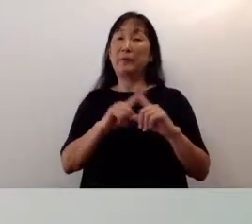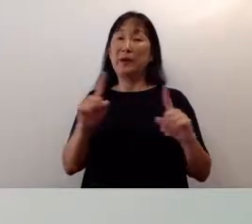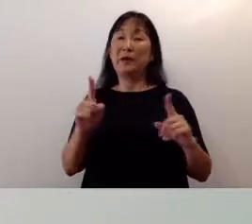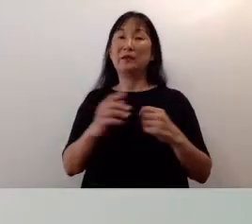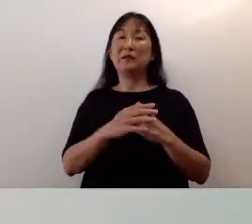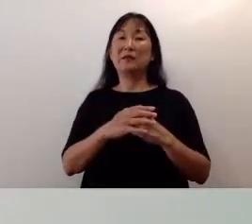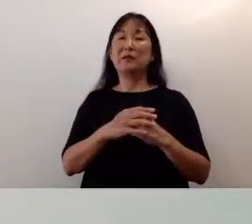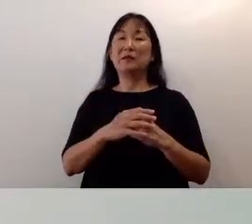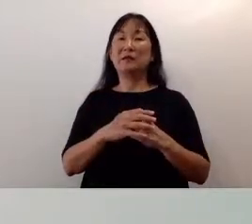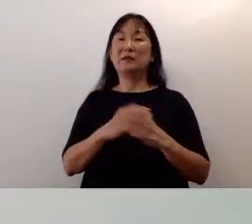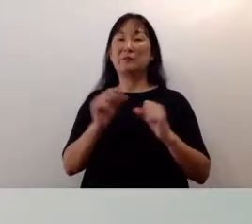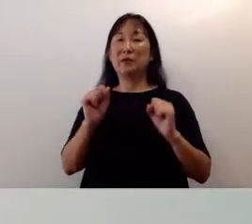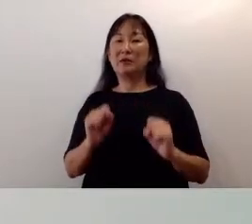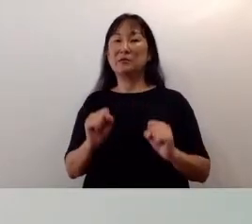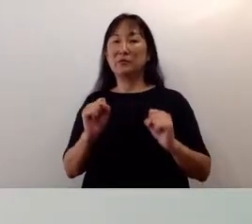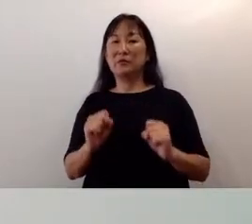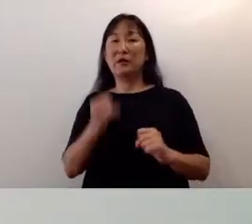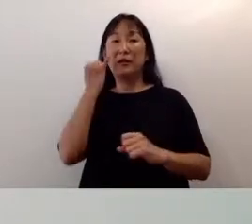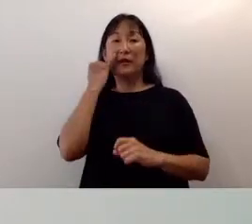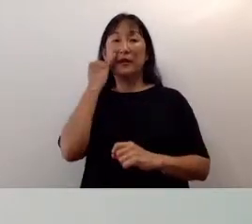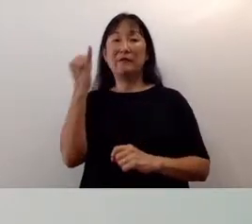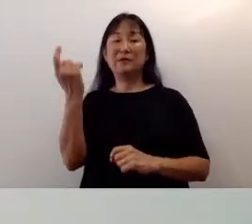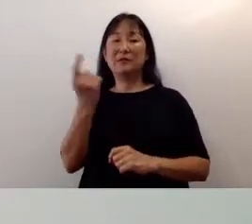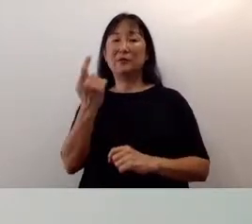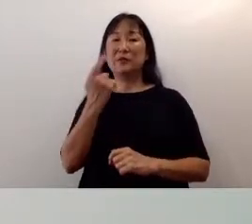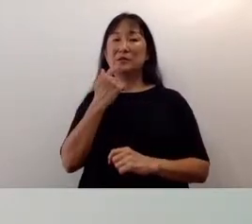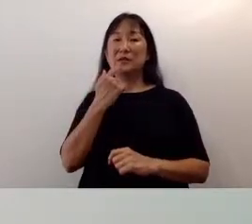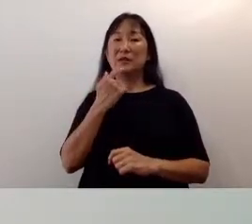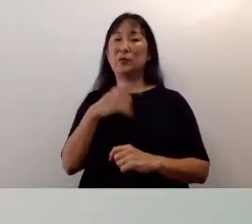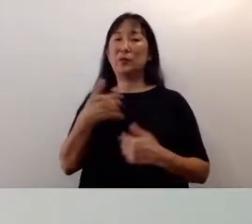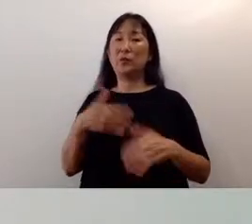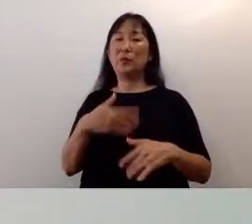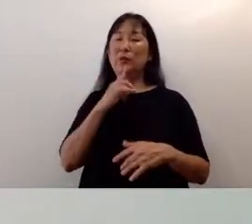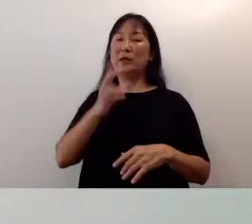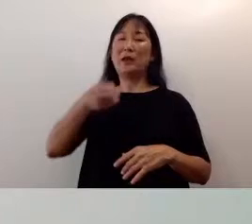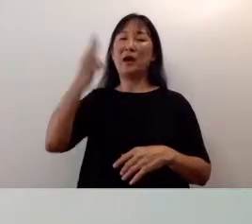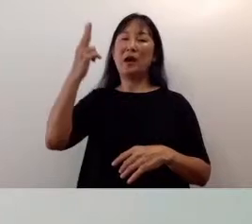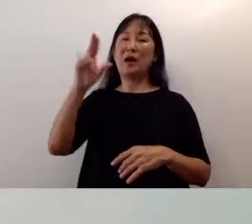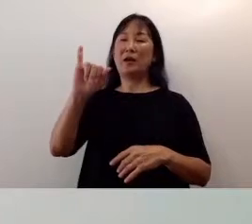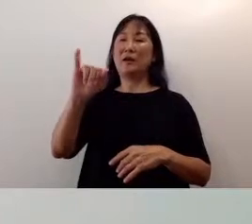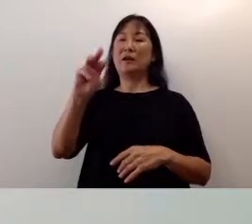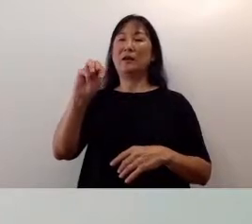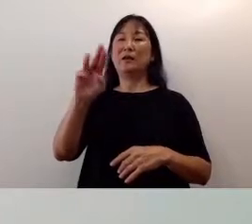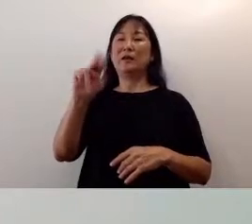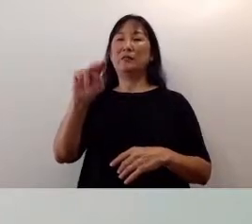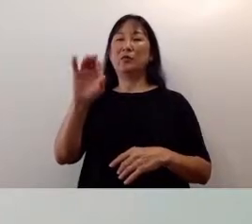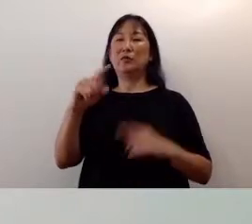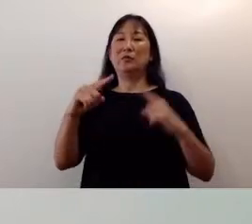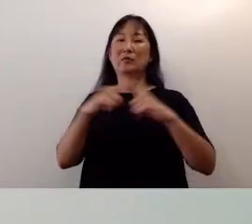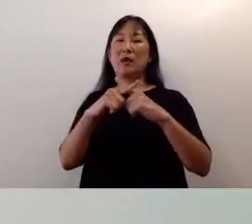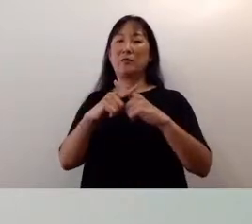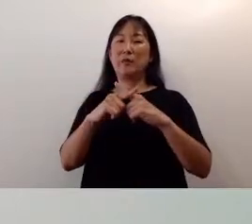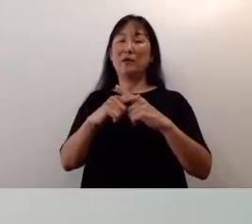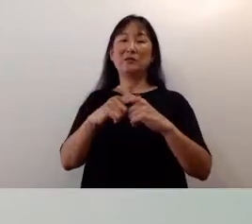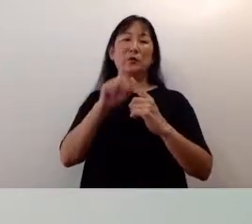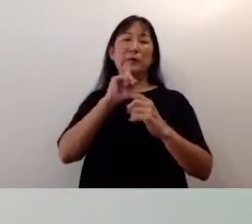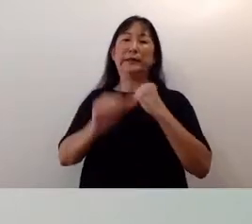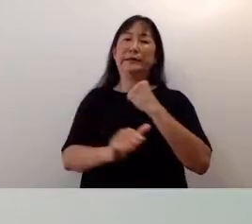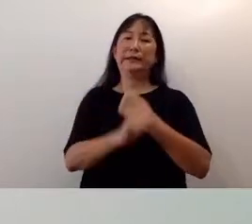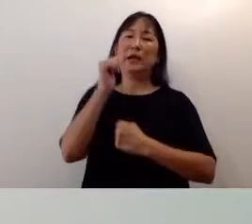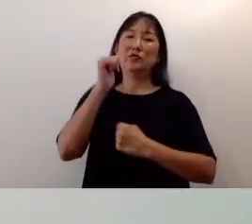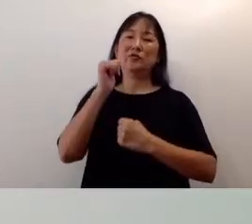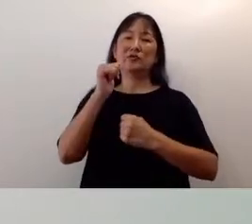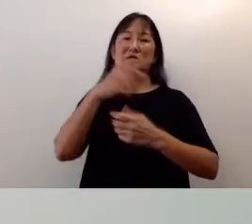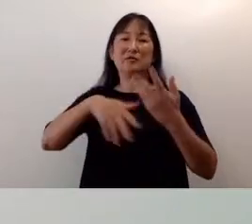what could happen, for example, is if we have someone who's highly immunocompromised. So it really is dangerous to put them in a classroom with, say,